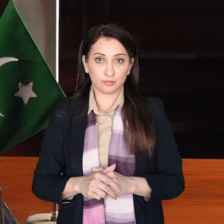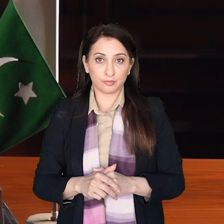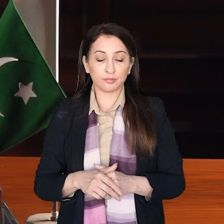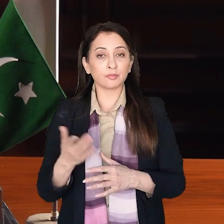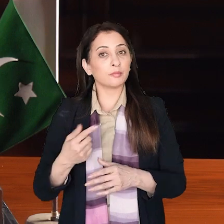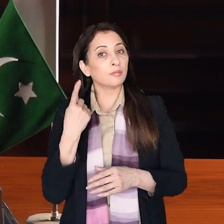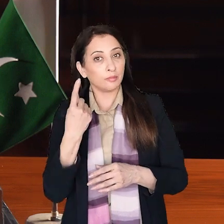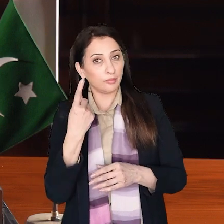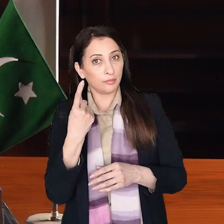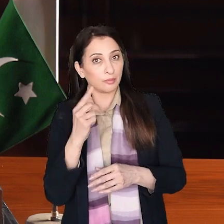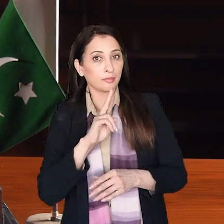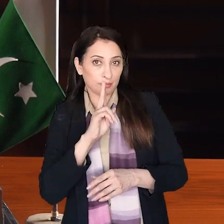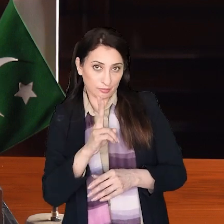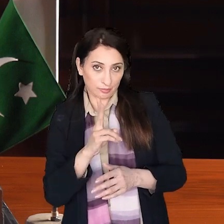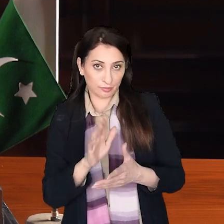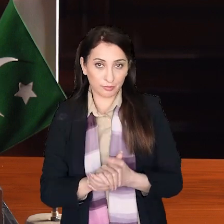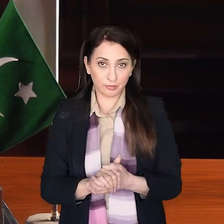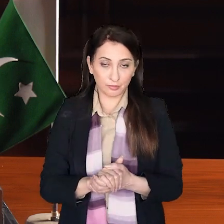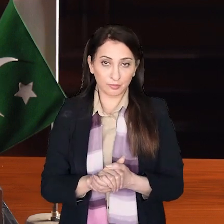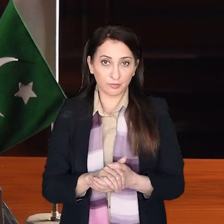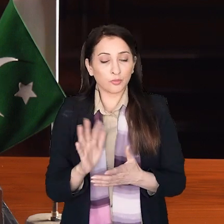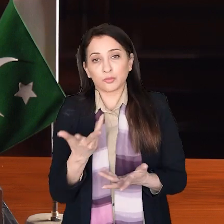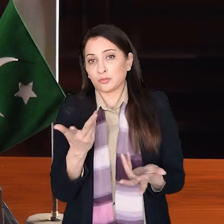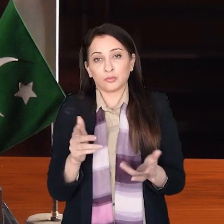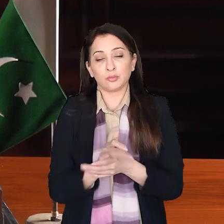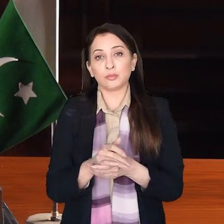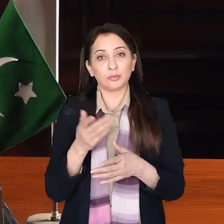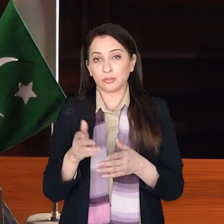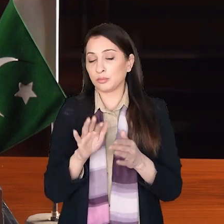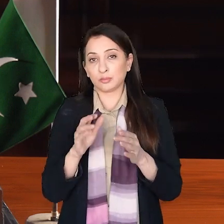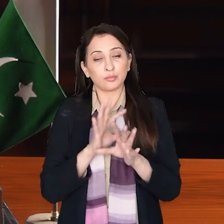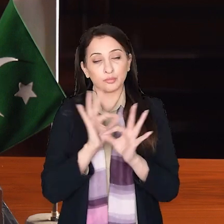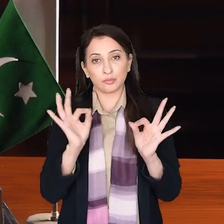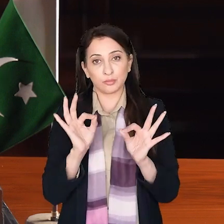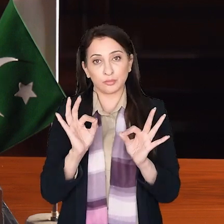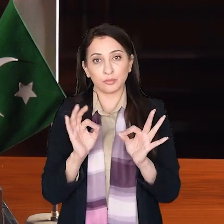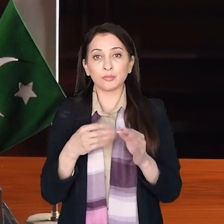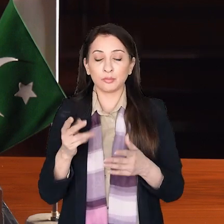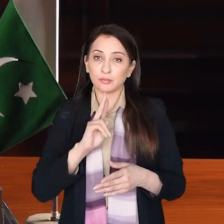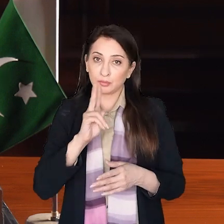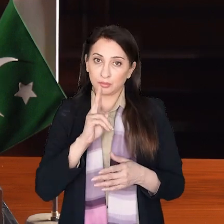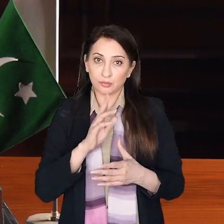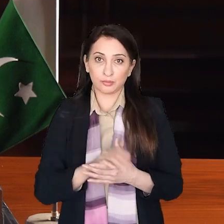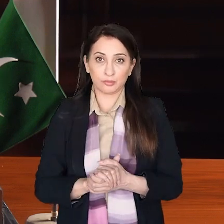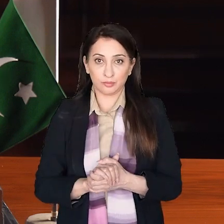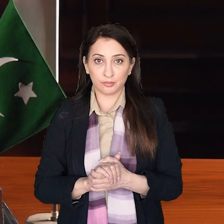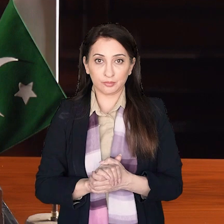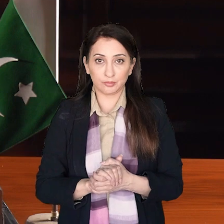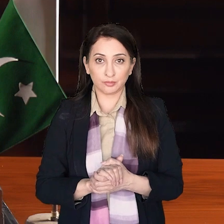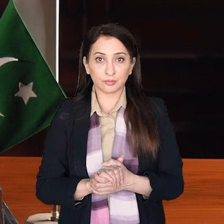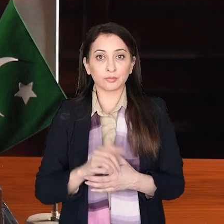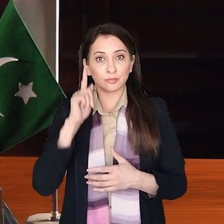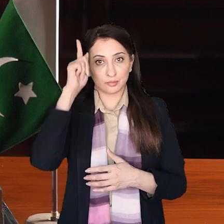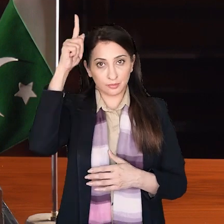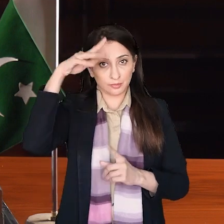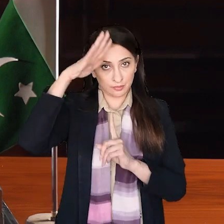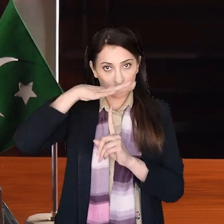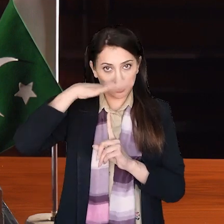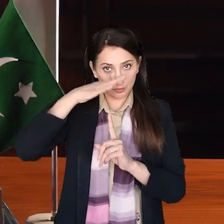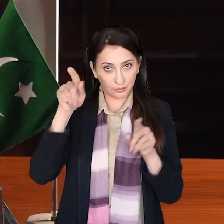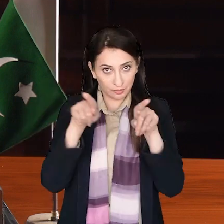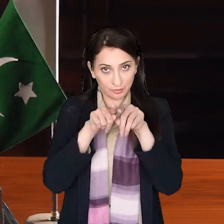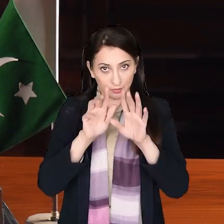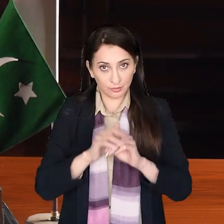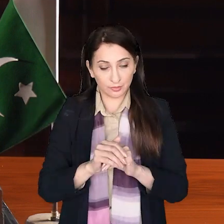And if I leave you with one message, and if you take anything out of this entire message, let it be so. With Allah's